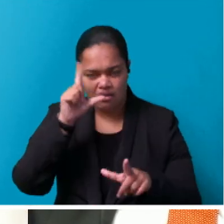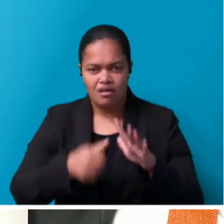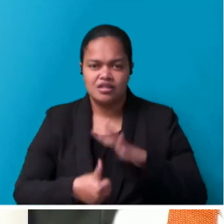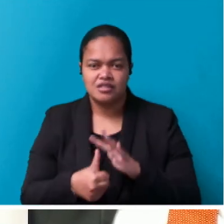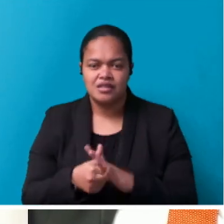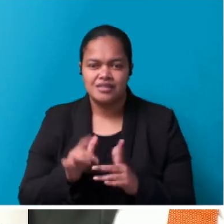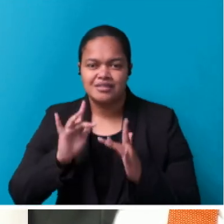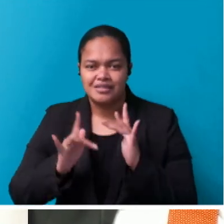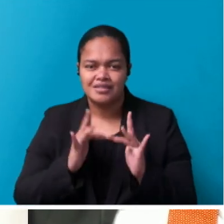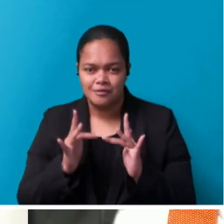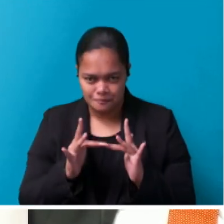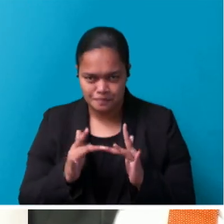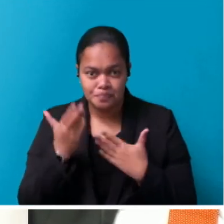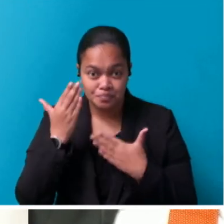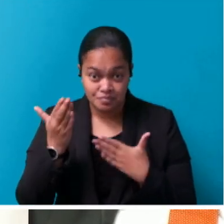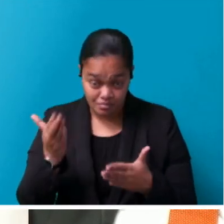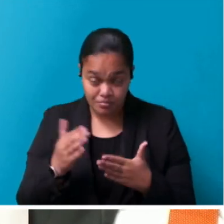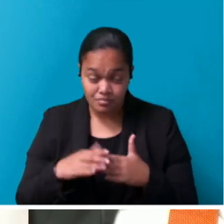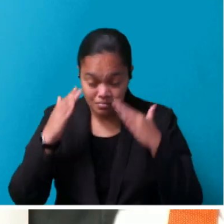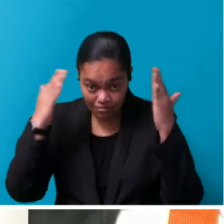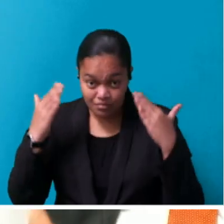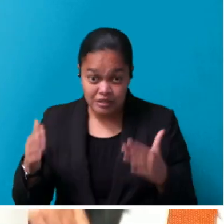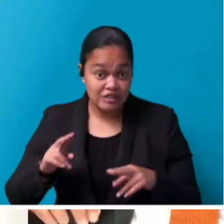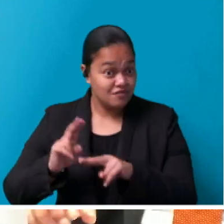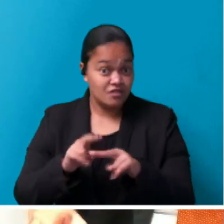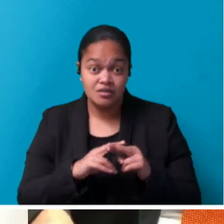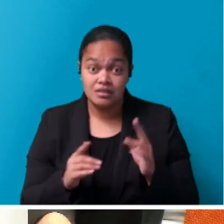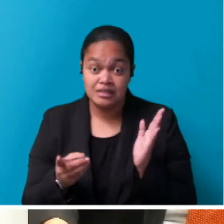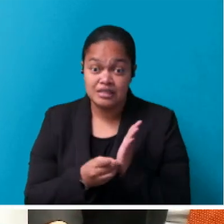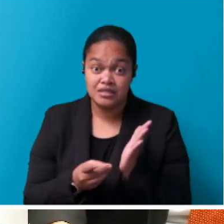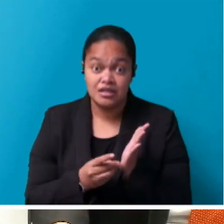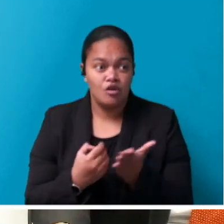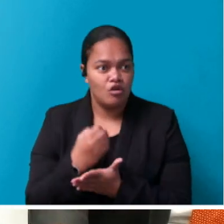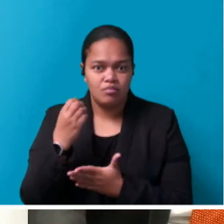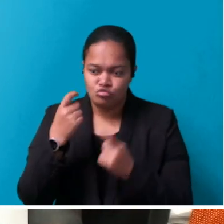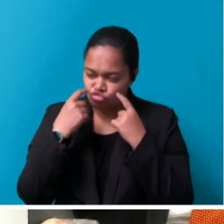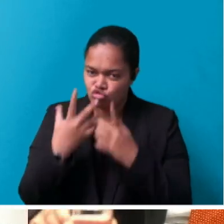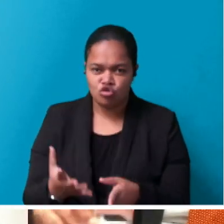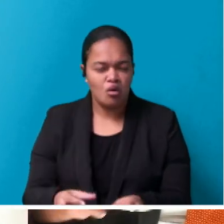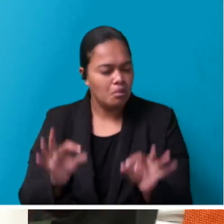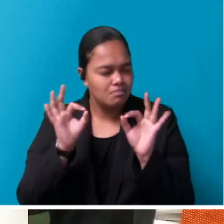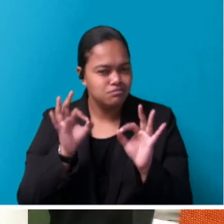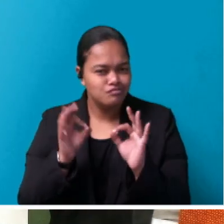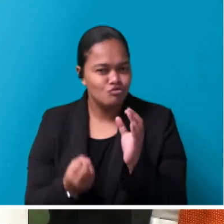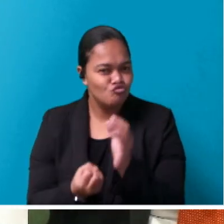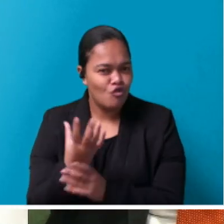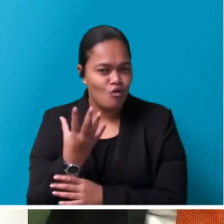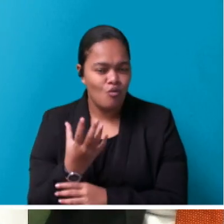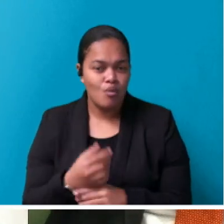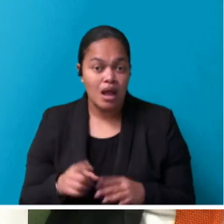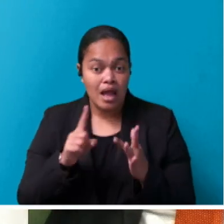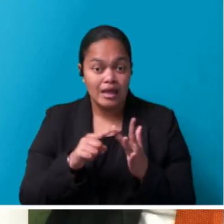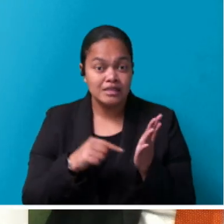Honorable Speaker, Fiji's digital economy is already showing commendable growth. According to the